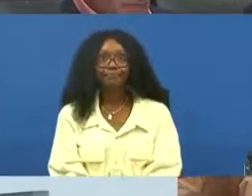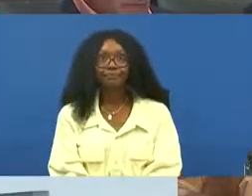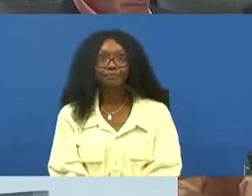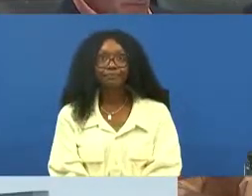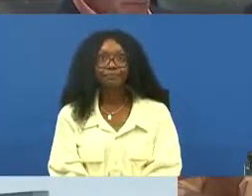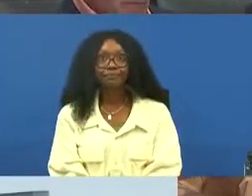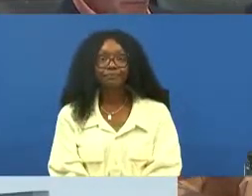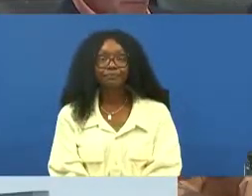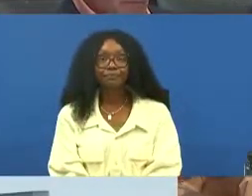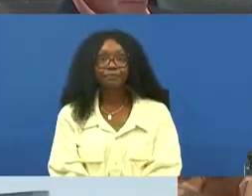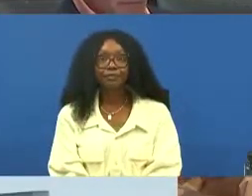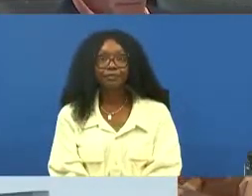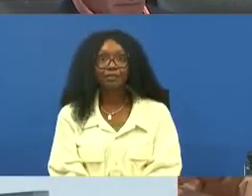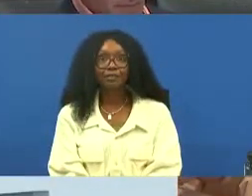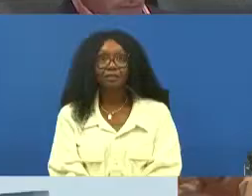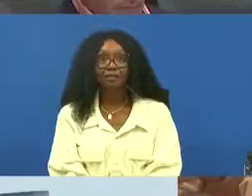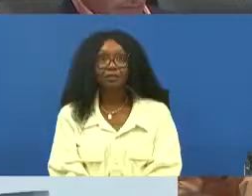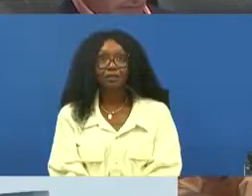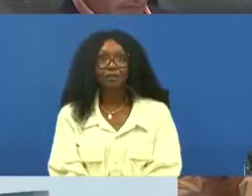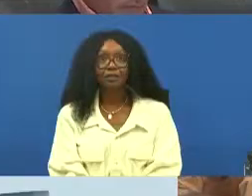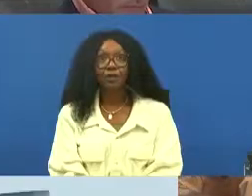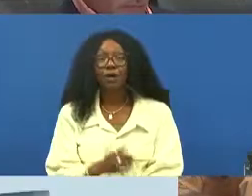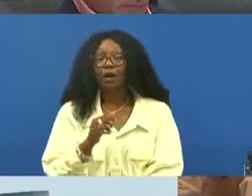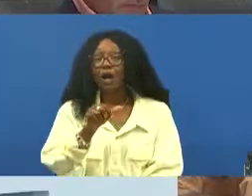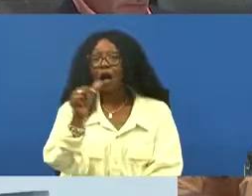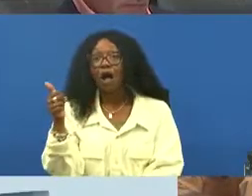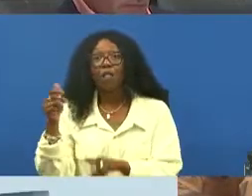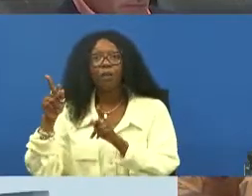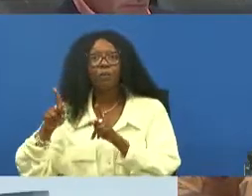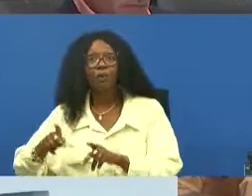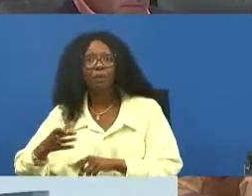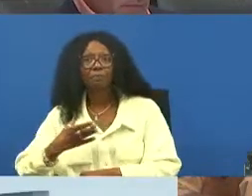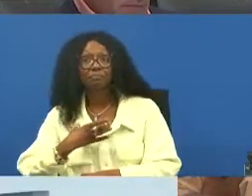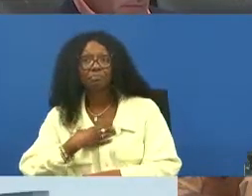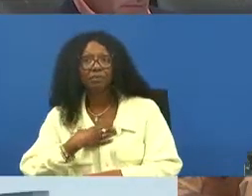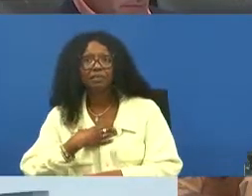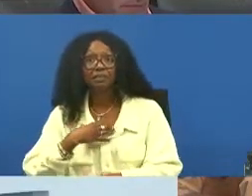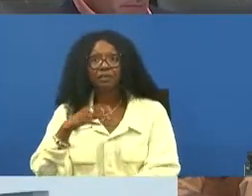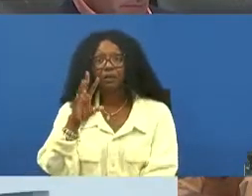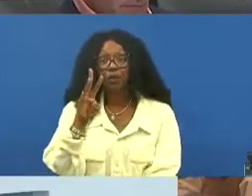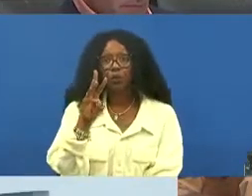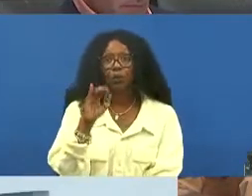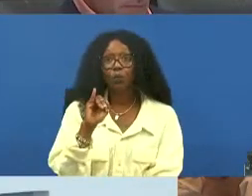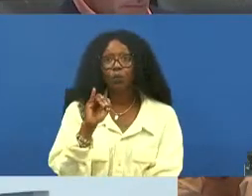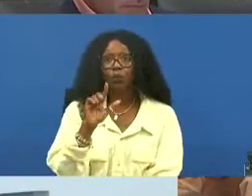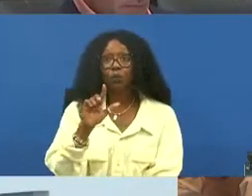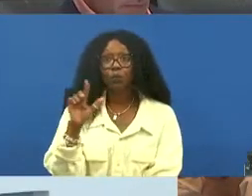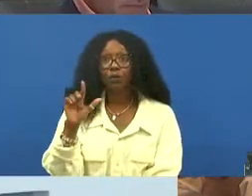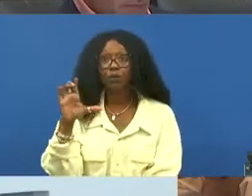Thank you. Next, in opposition, wishing to speak is Will Campbell.